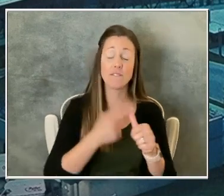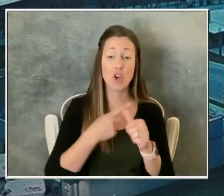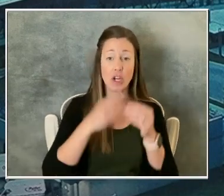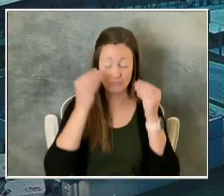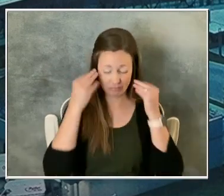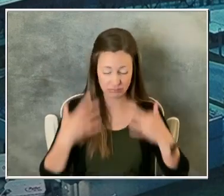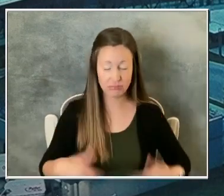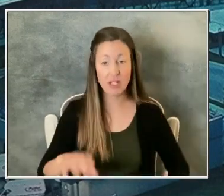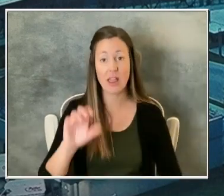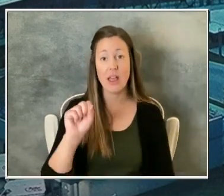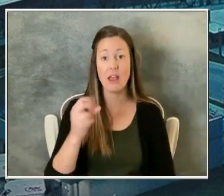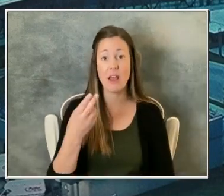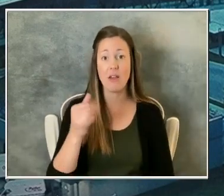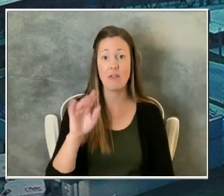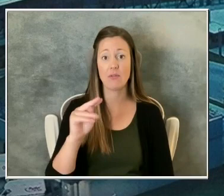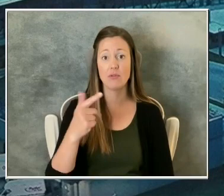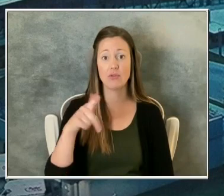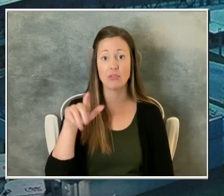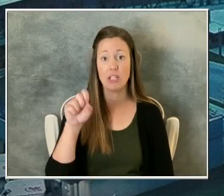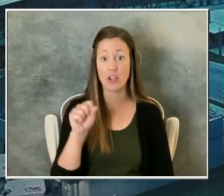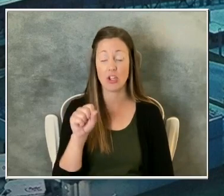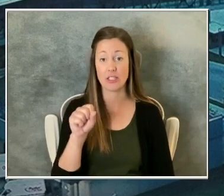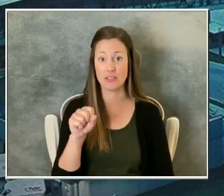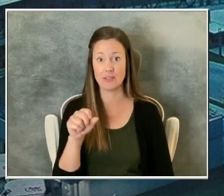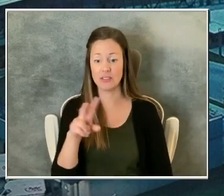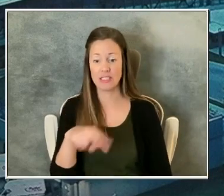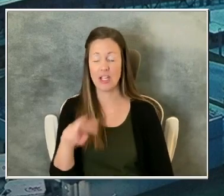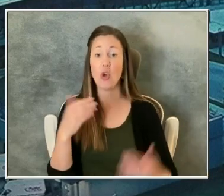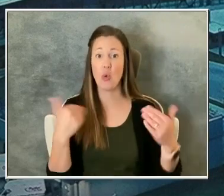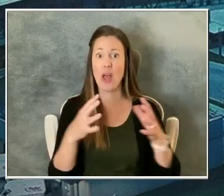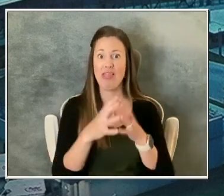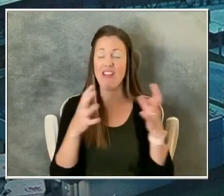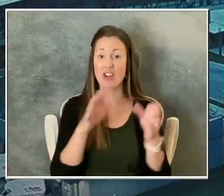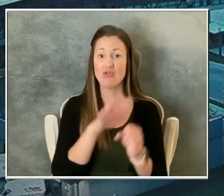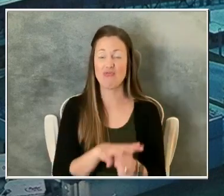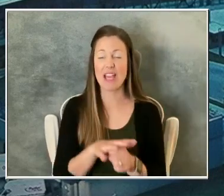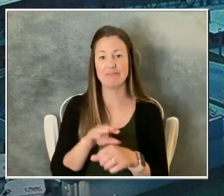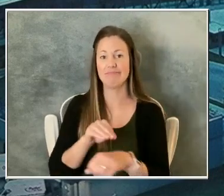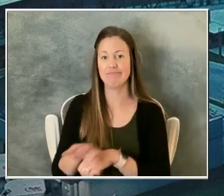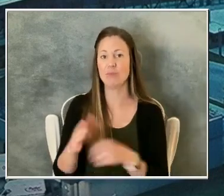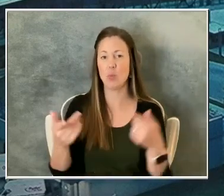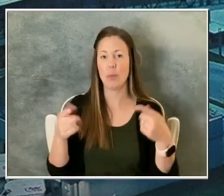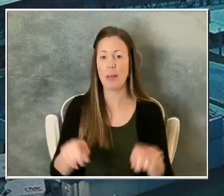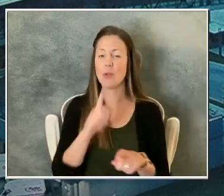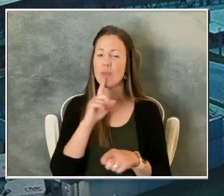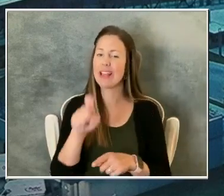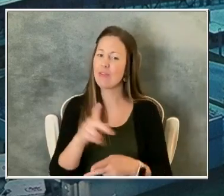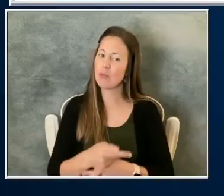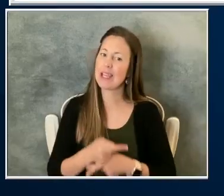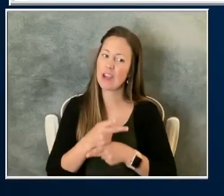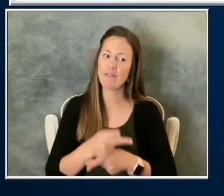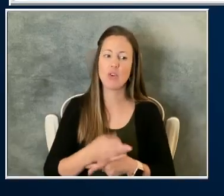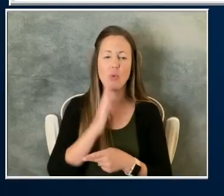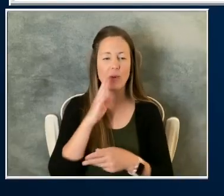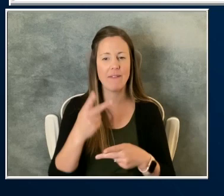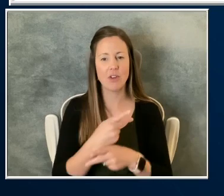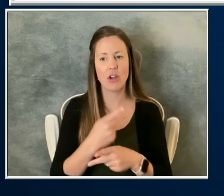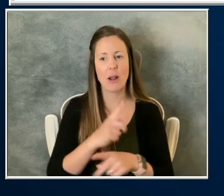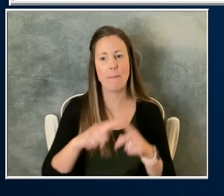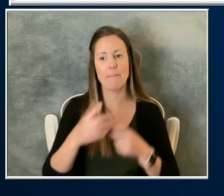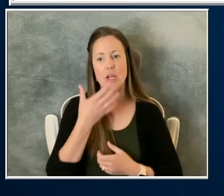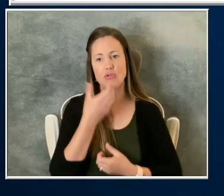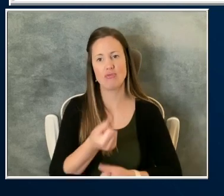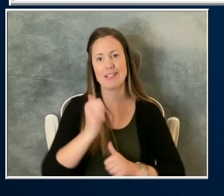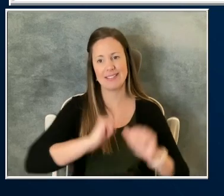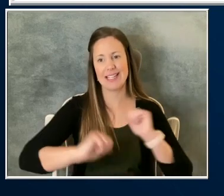back and you're like, wow, a lot of stress had happened, and now she has this. So we got to be careful. We'll sort this out, but trust the science. Yeah. No, I think that's great that